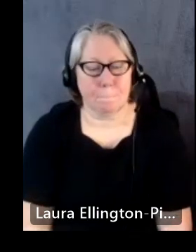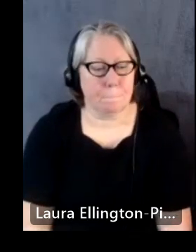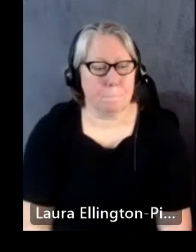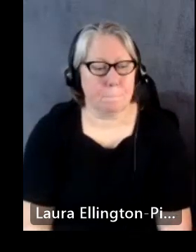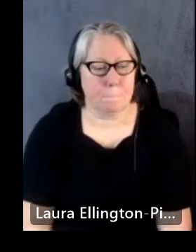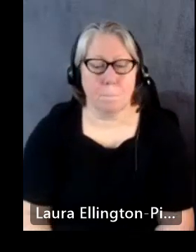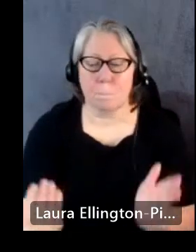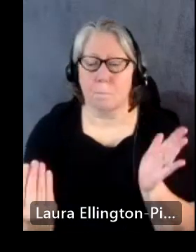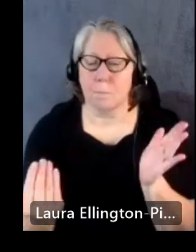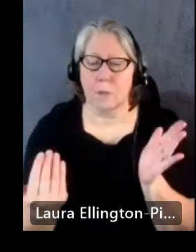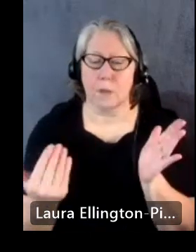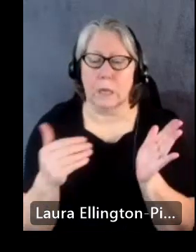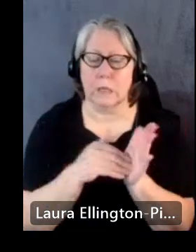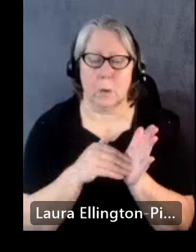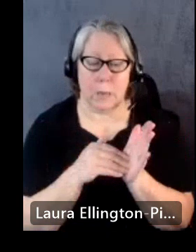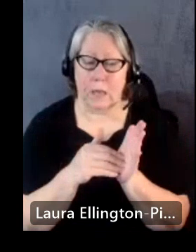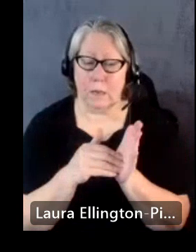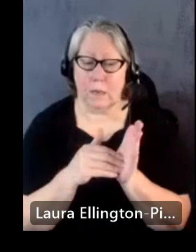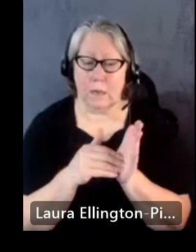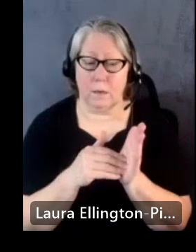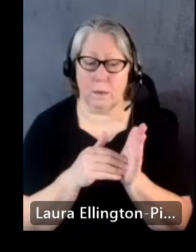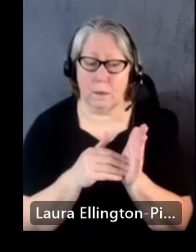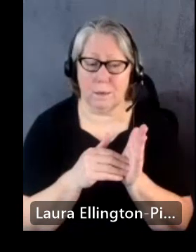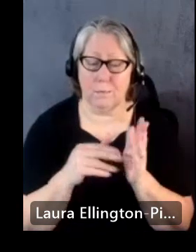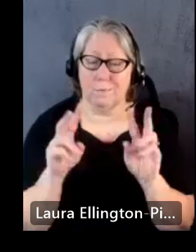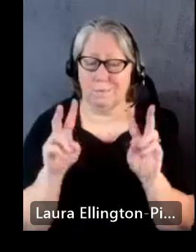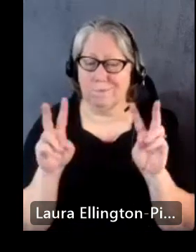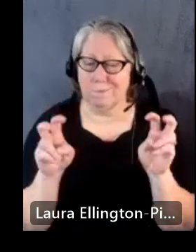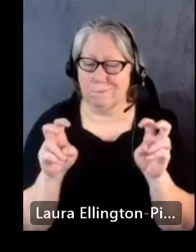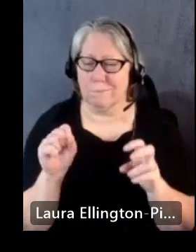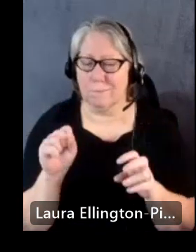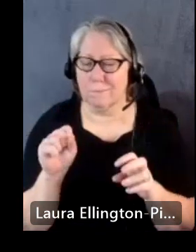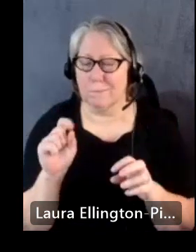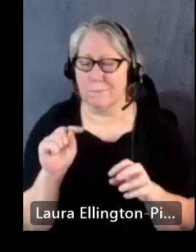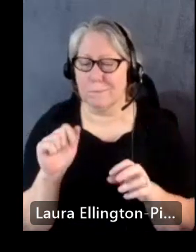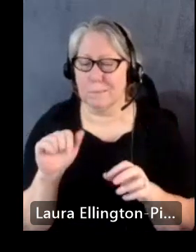So again, this is a little bit of how staging workflow